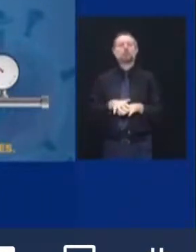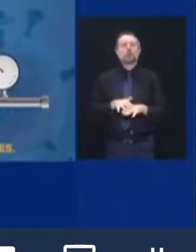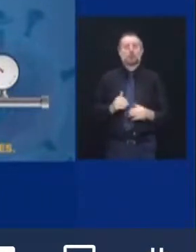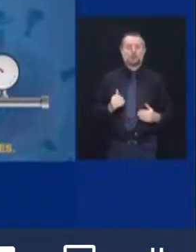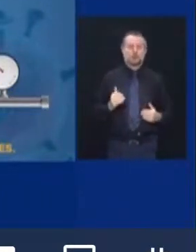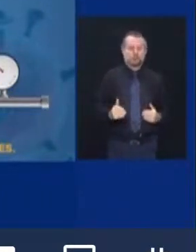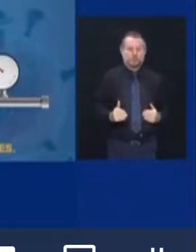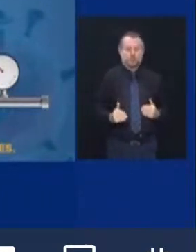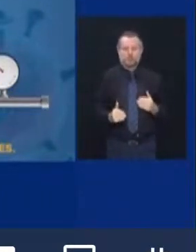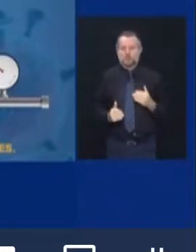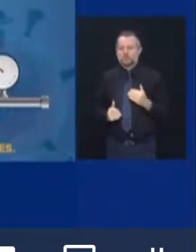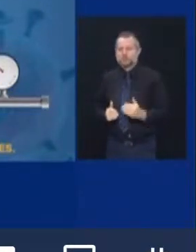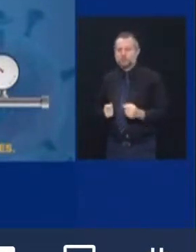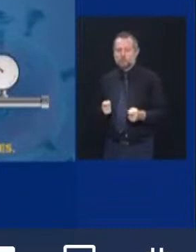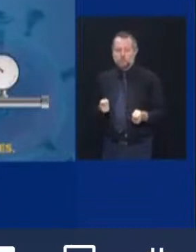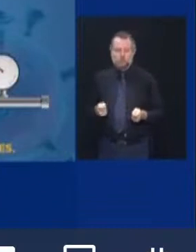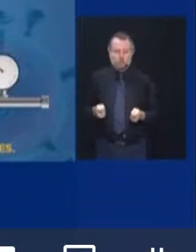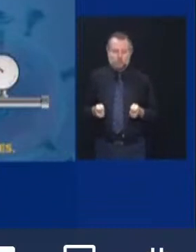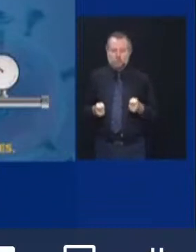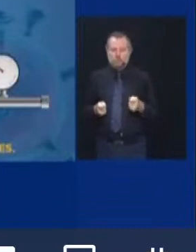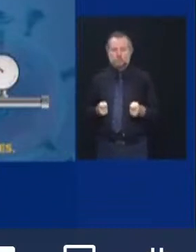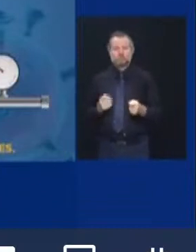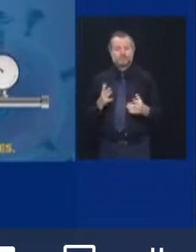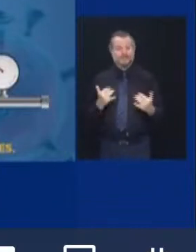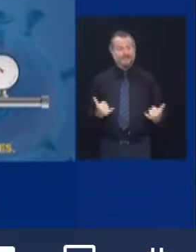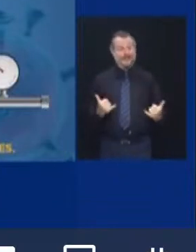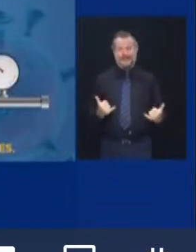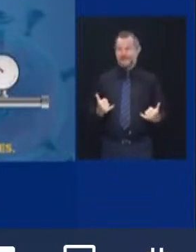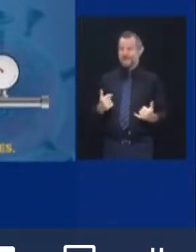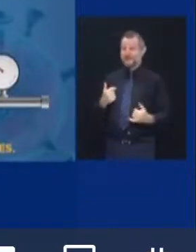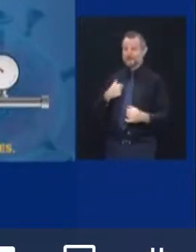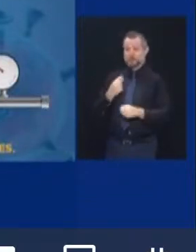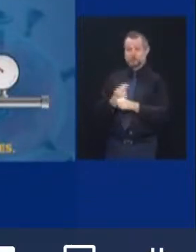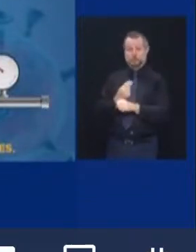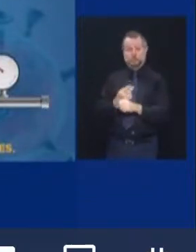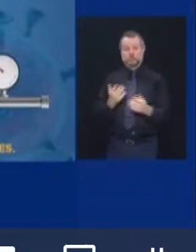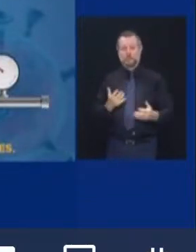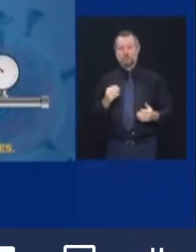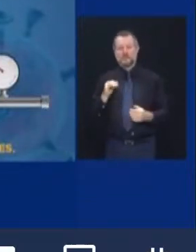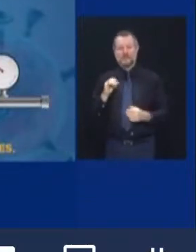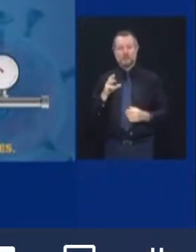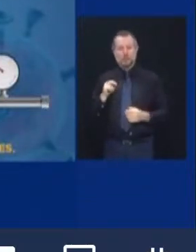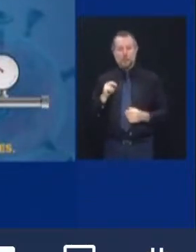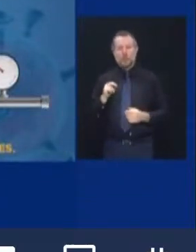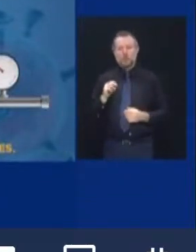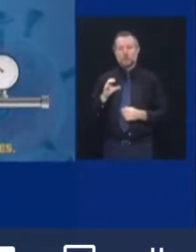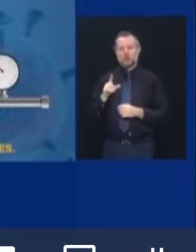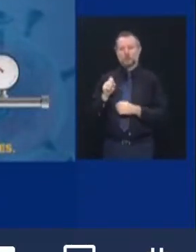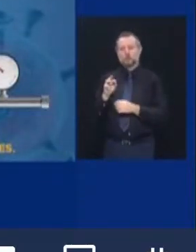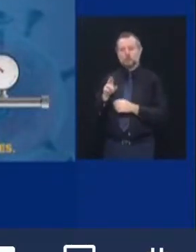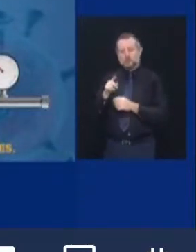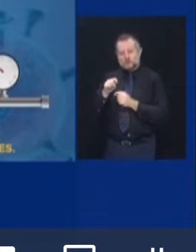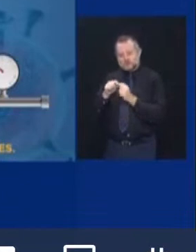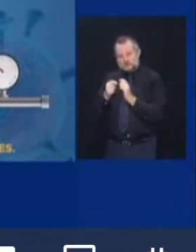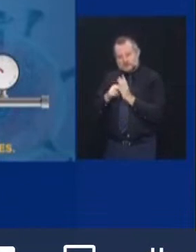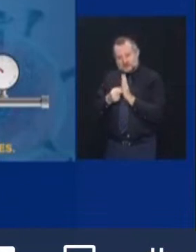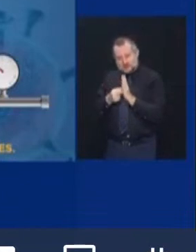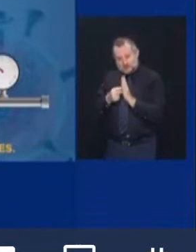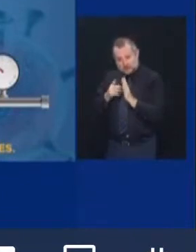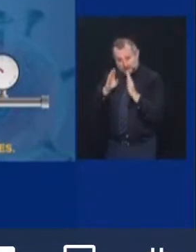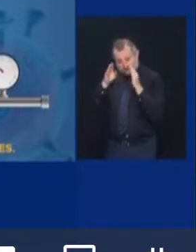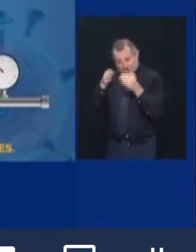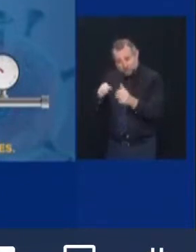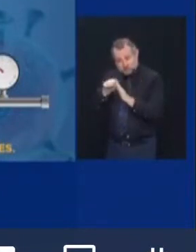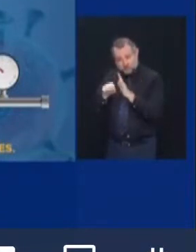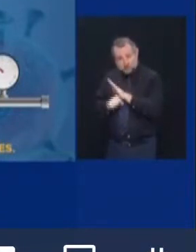now, microclusters says, and not just turn on the state or calibrate the state. Don't just